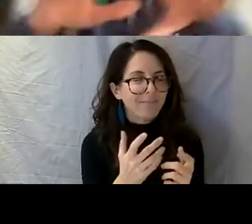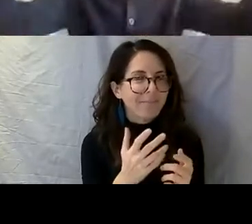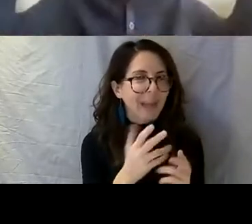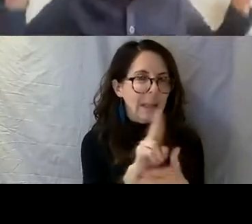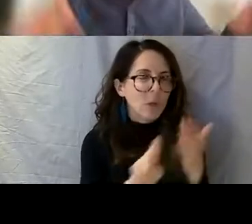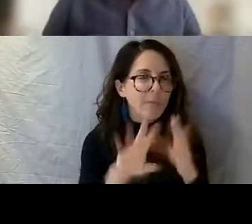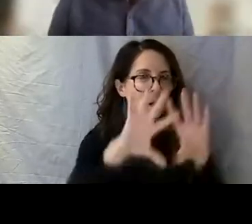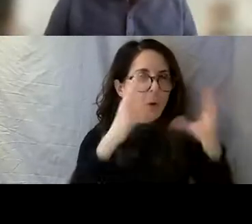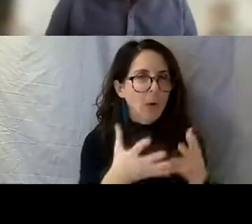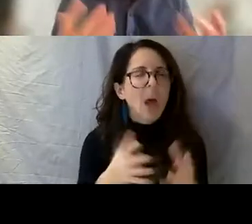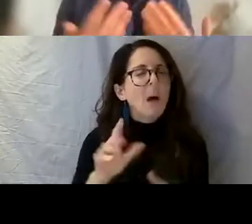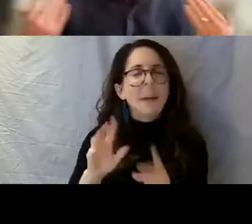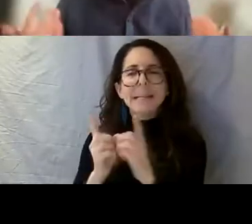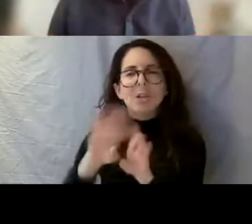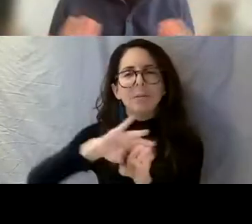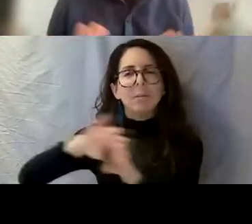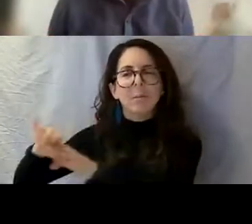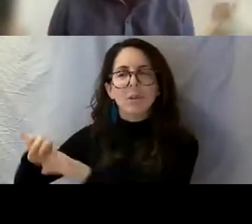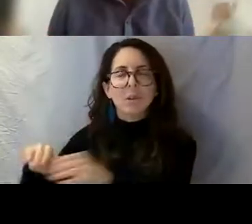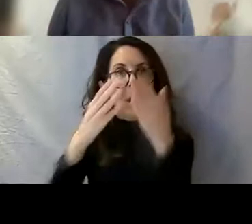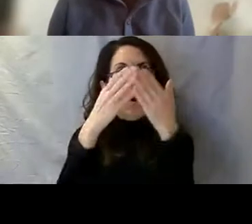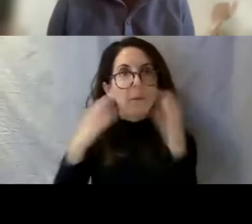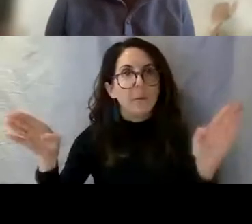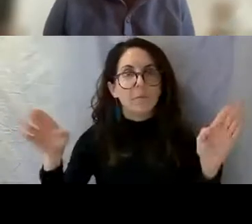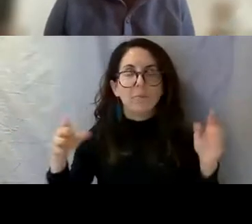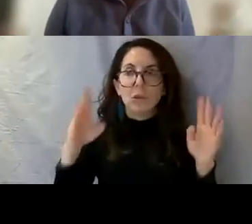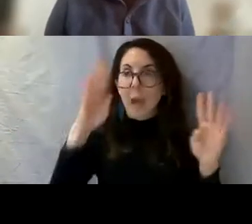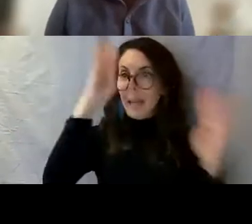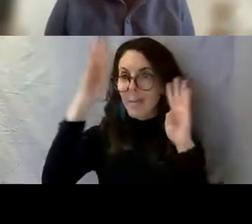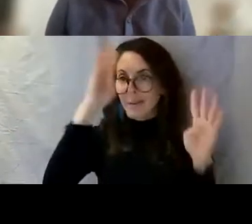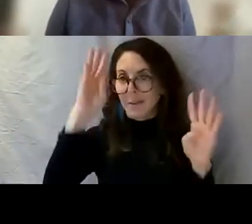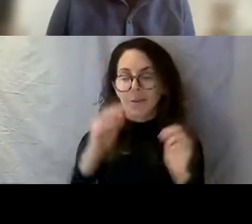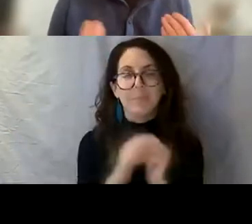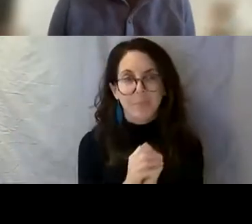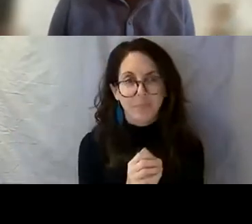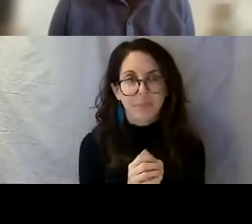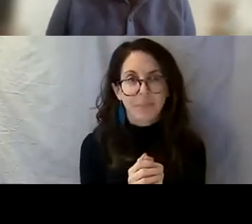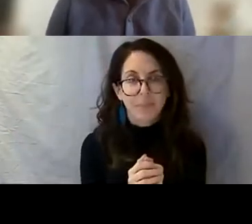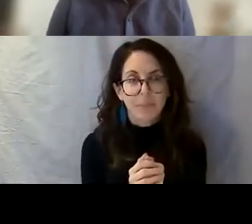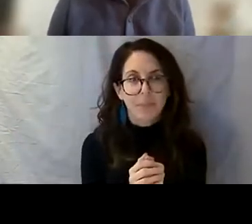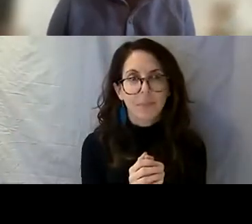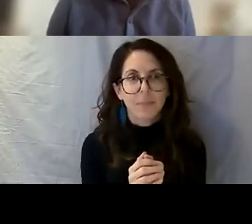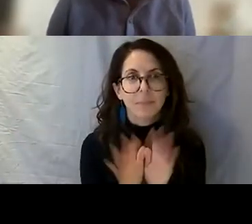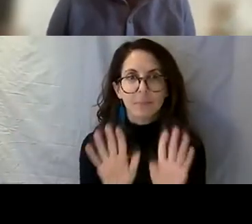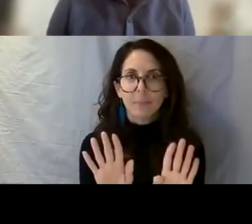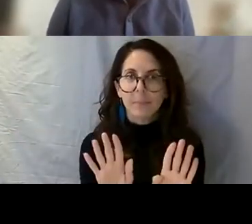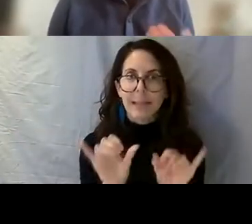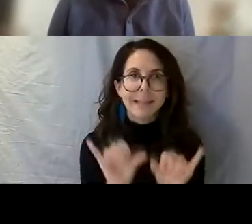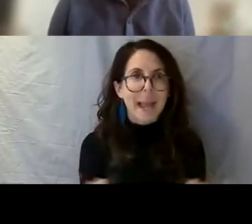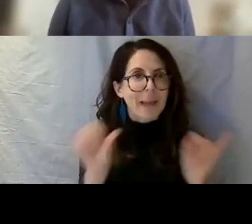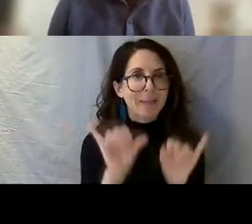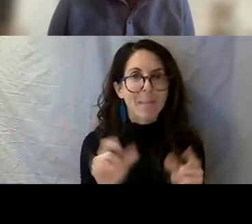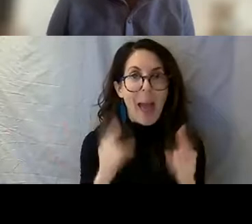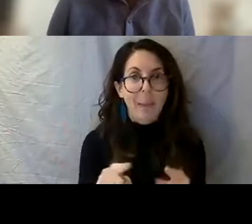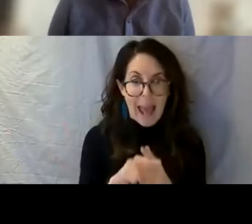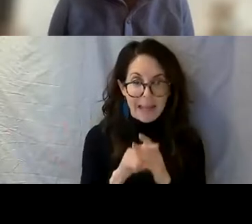back and we don't think about digital, we just think like more broadly about innovation. this always happens. At the beginning of something, it